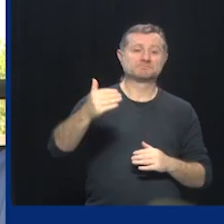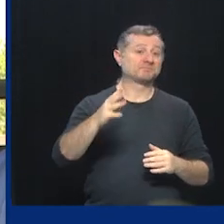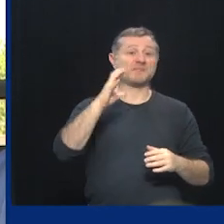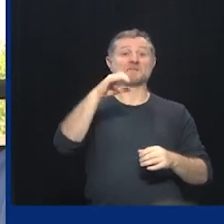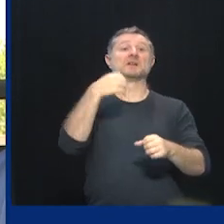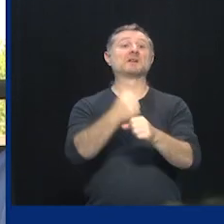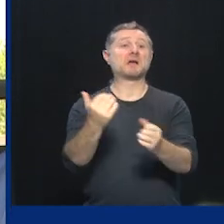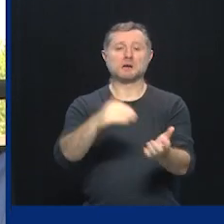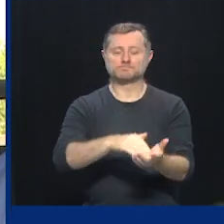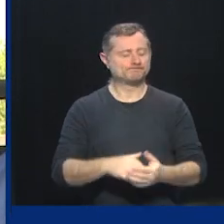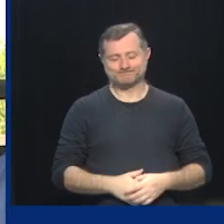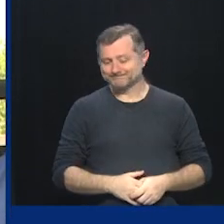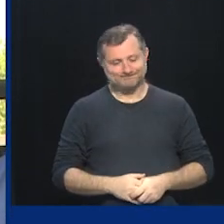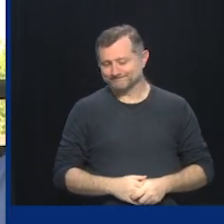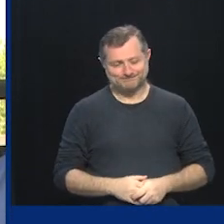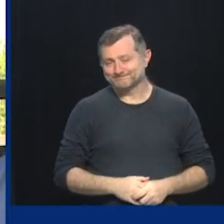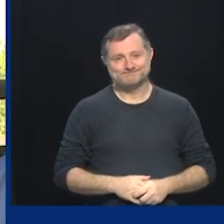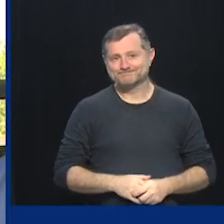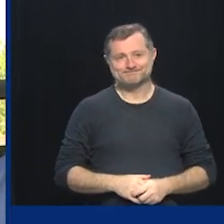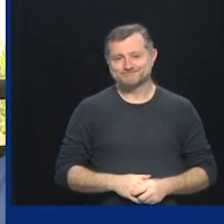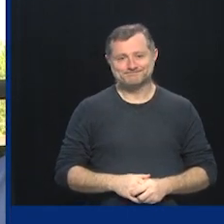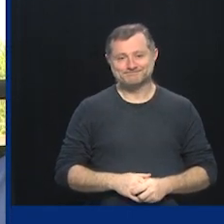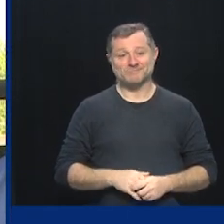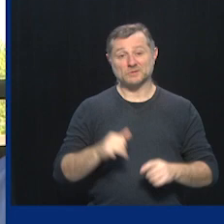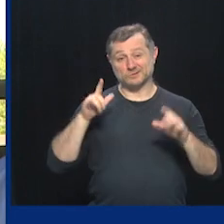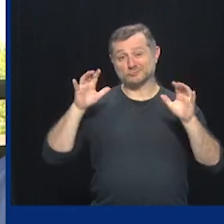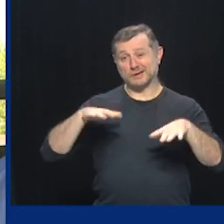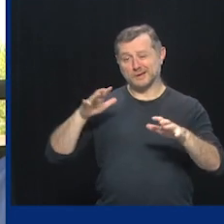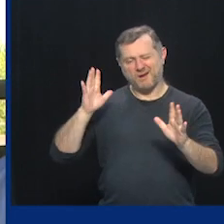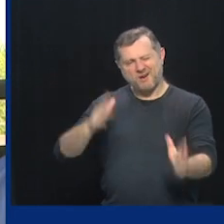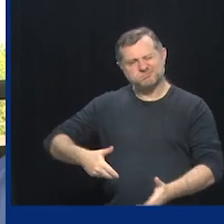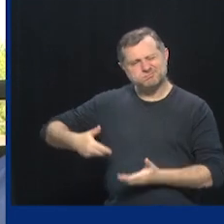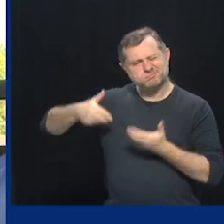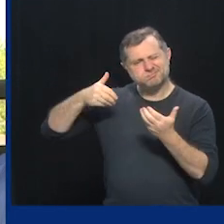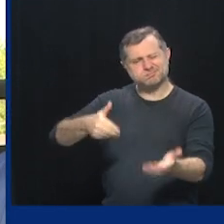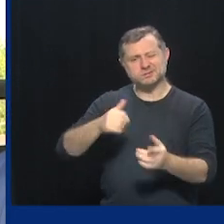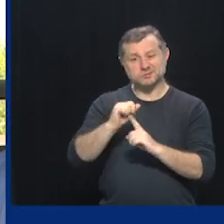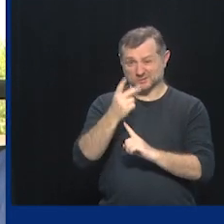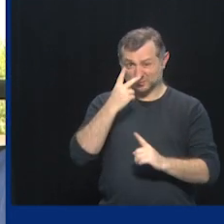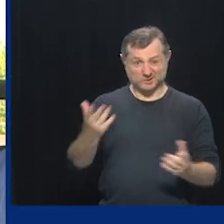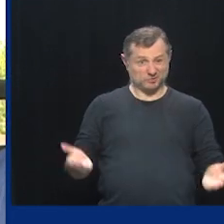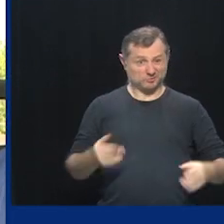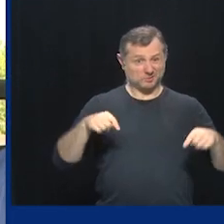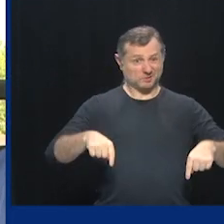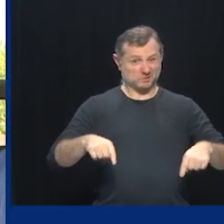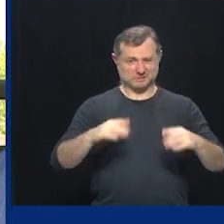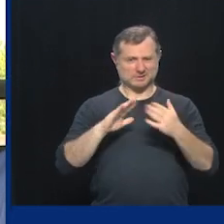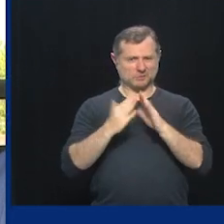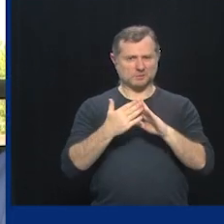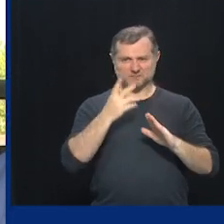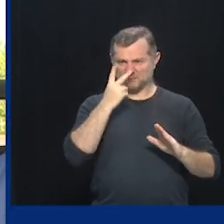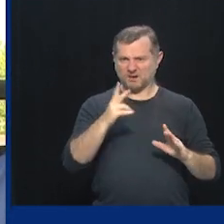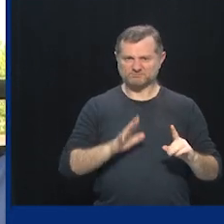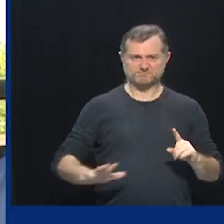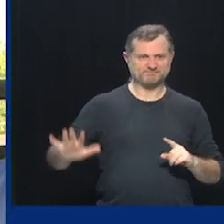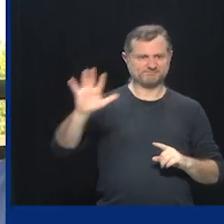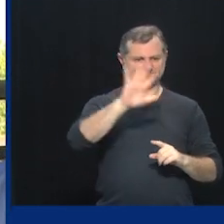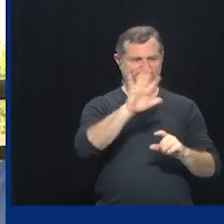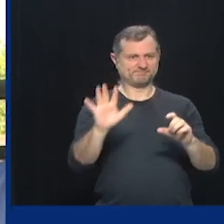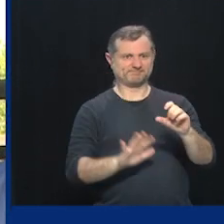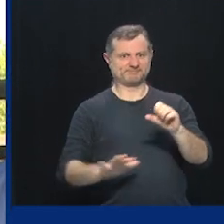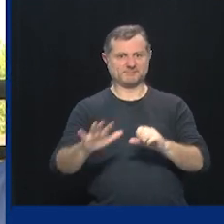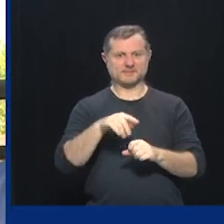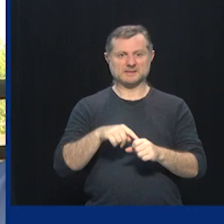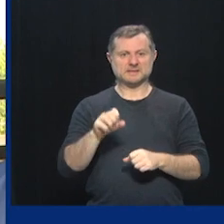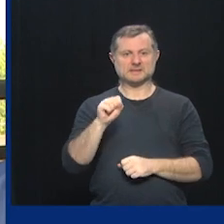that precipitated the situation we have here in Great Neck, as well as what we've seen all the way from here to Suffolk, to